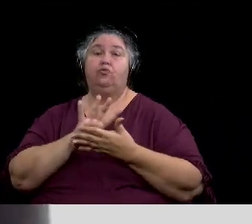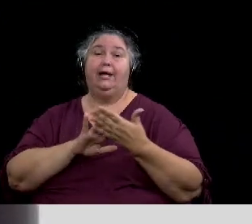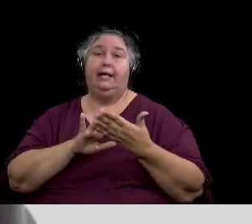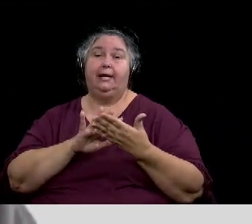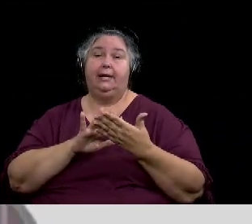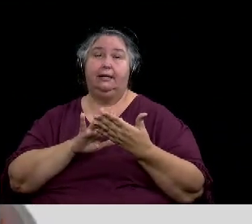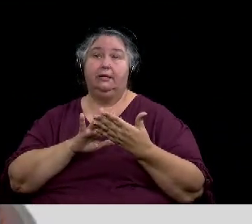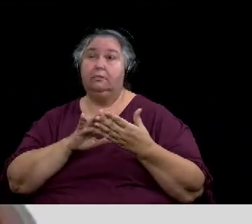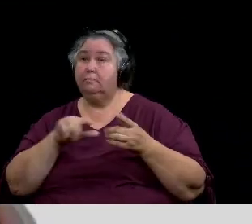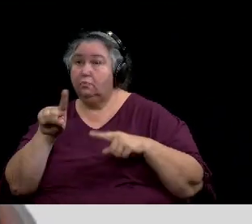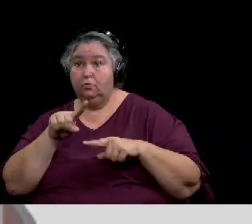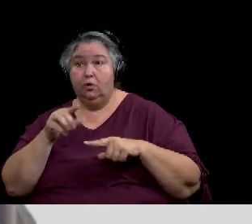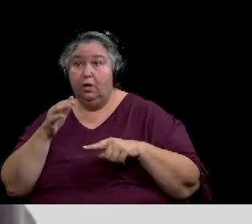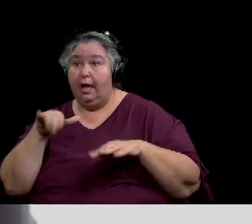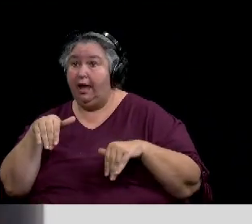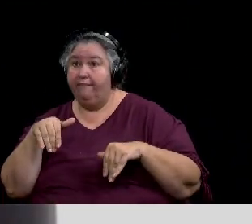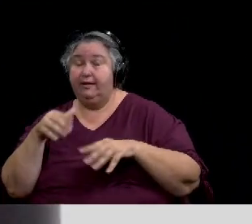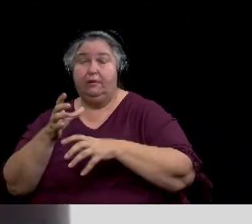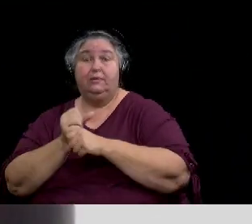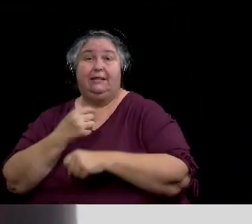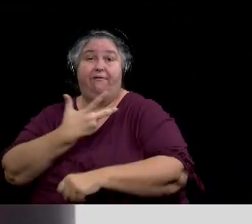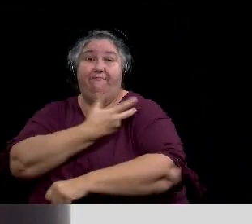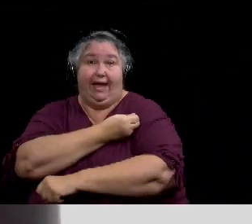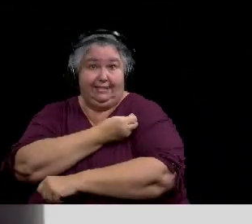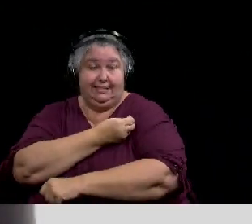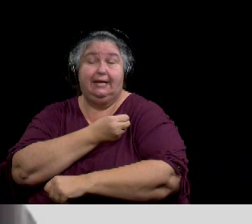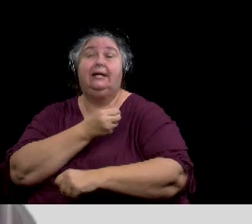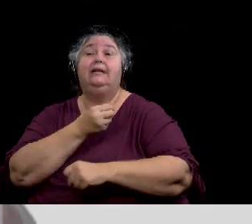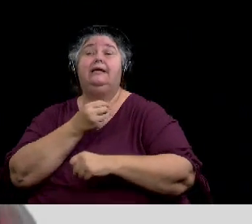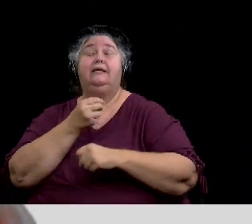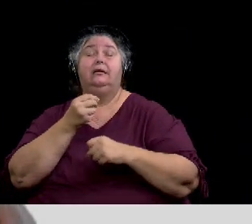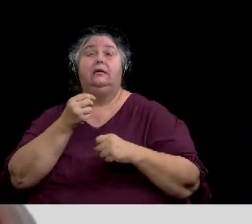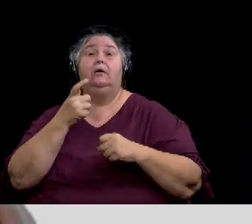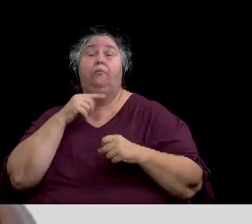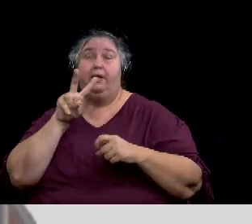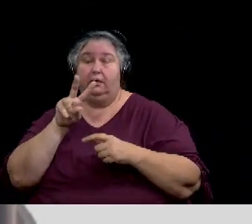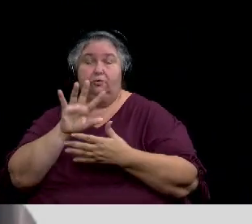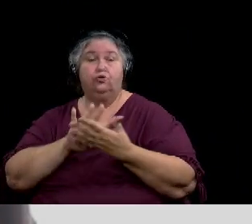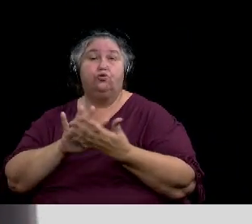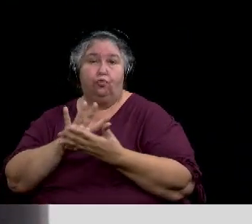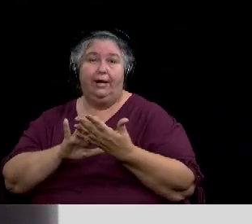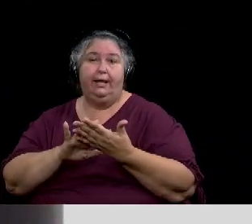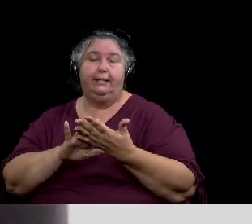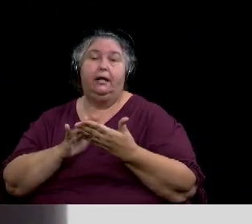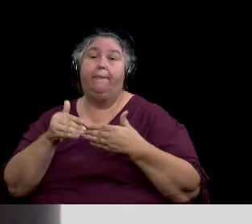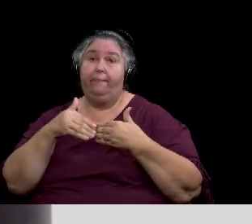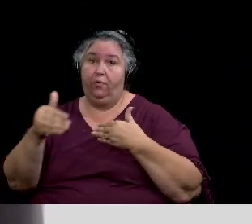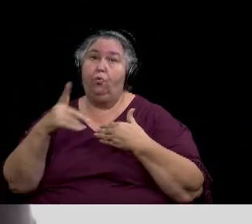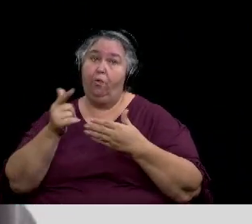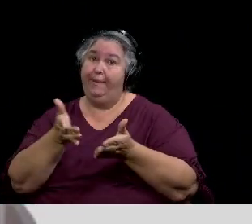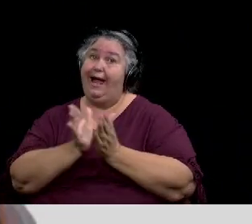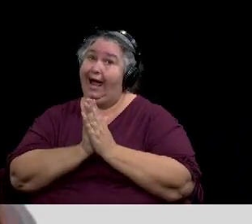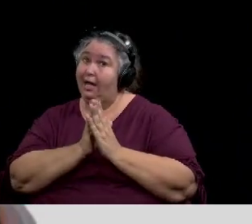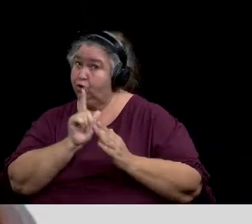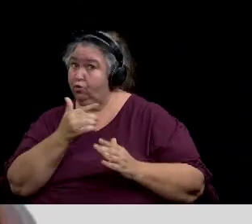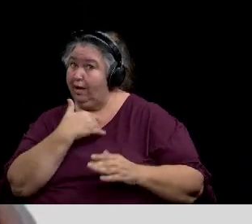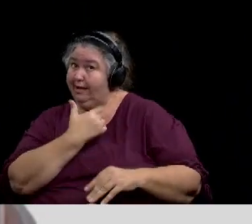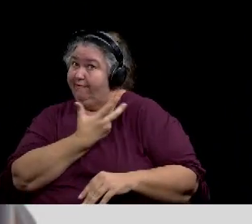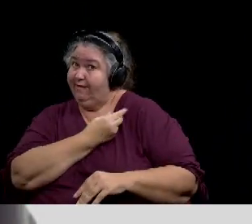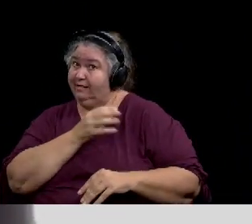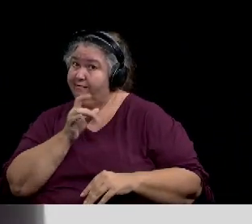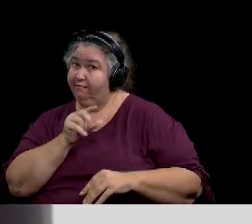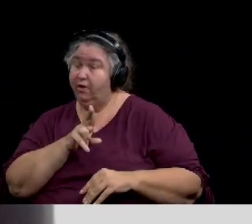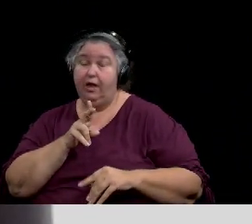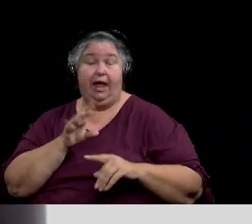received a flu vaccine. So every hospitalized patient across the organization will, moving forward, be asked the question, have they had a vaccine? And